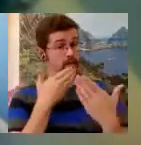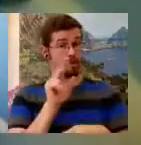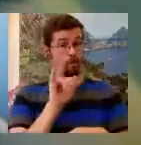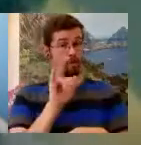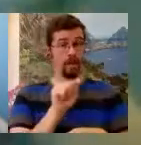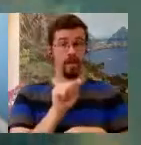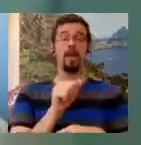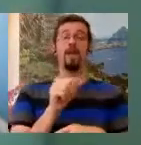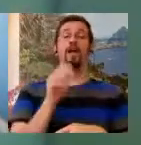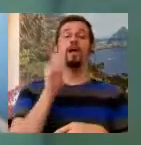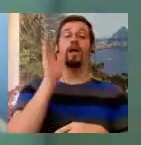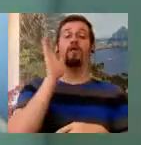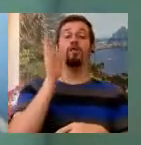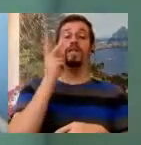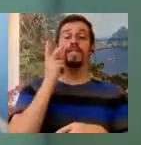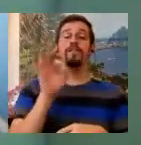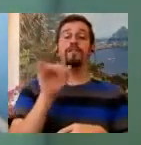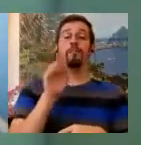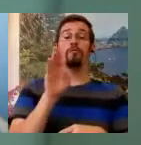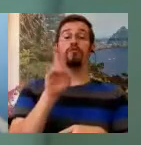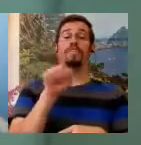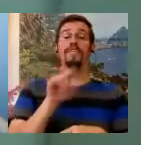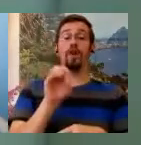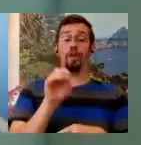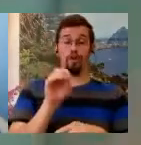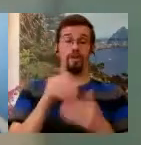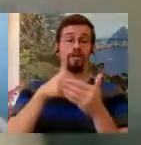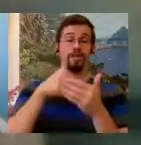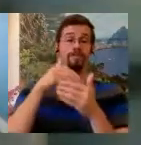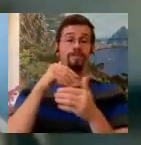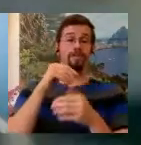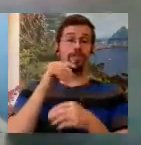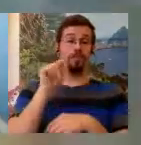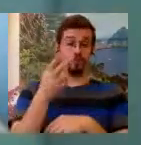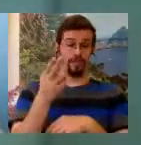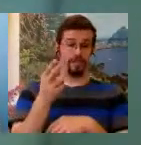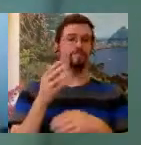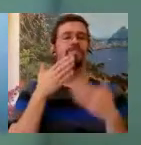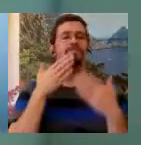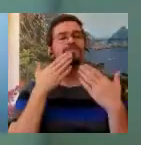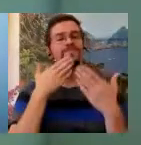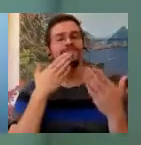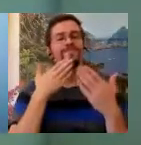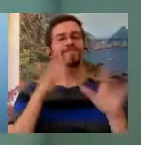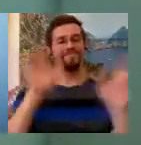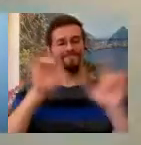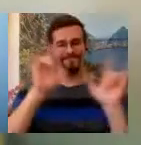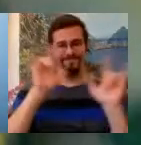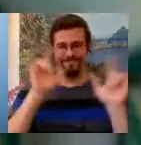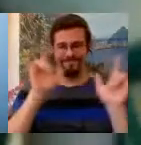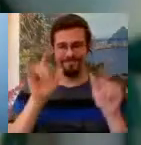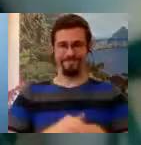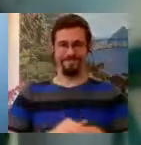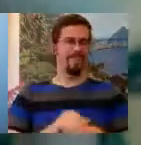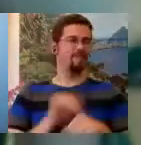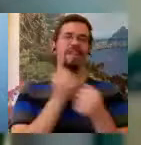Fabrizio in number 33. Okay. Bye-bye. And many kisses to Italy. We love Italy. We love